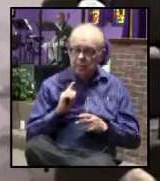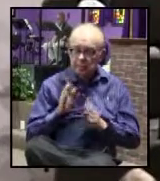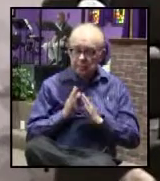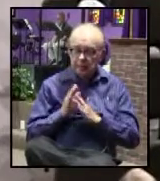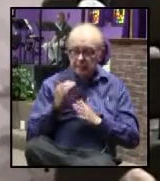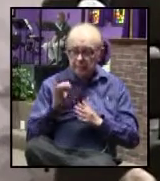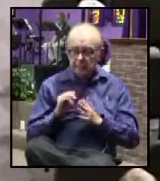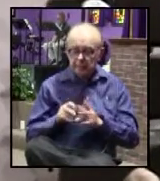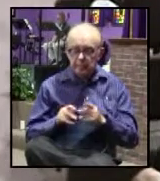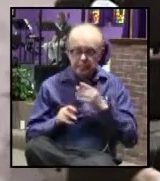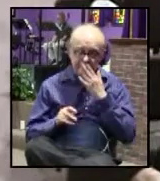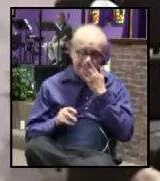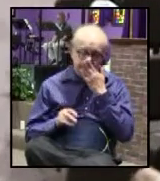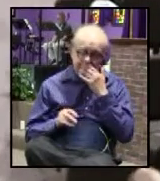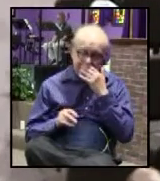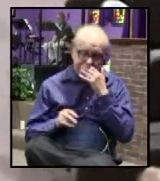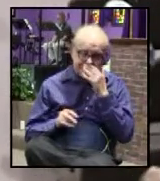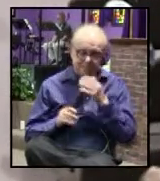them?